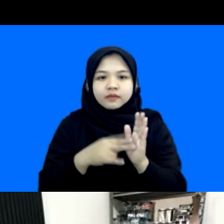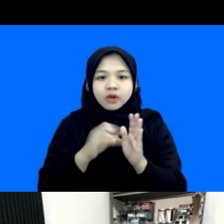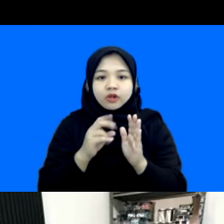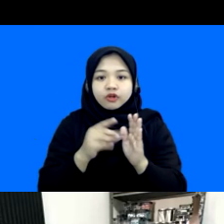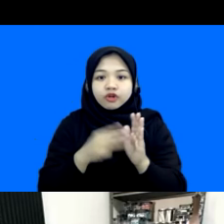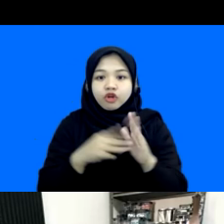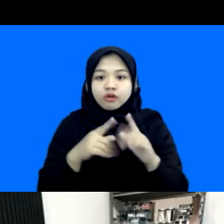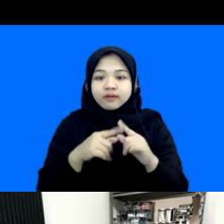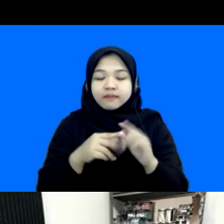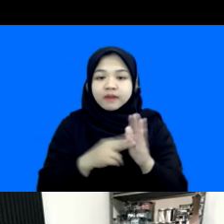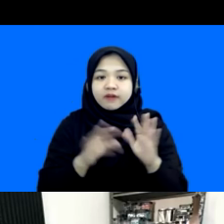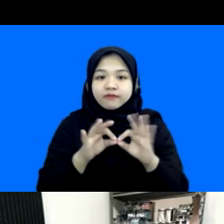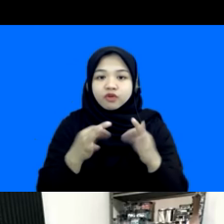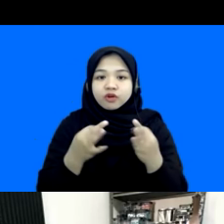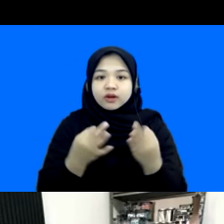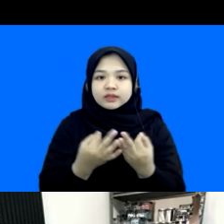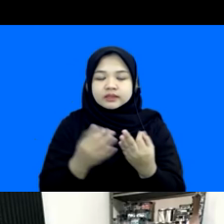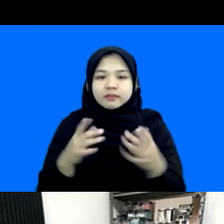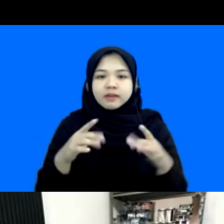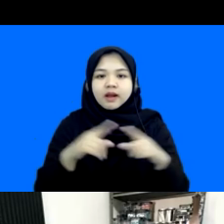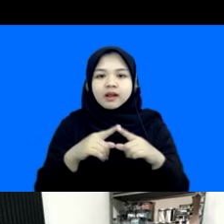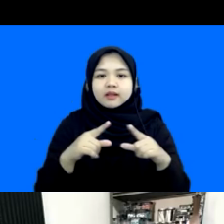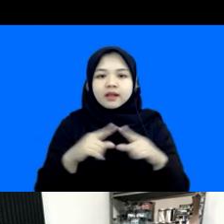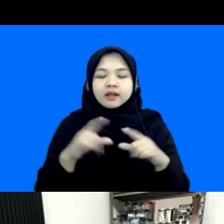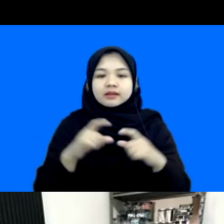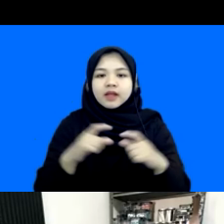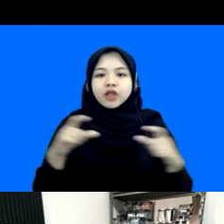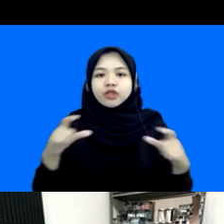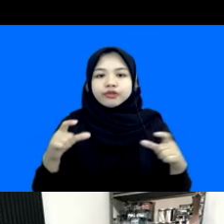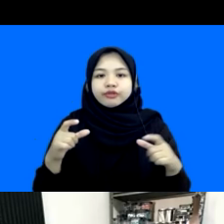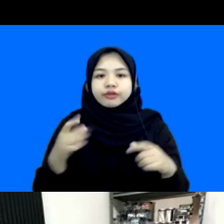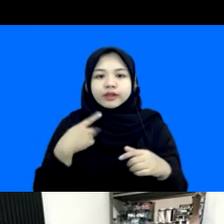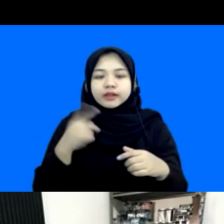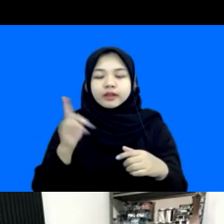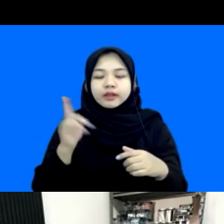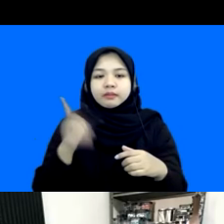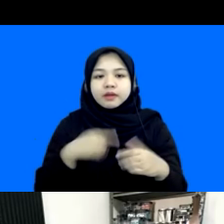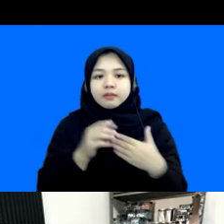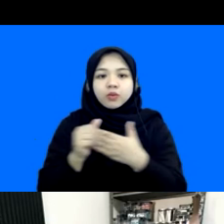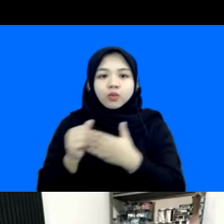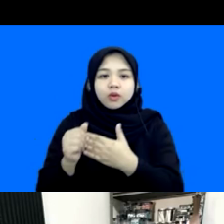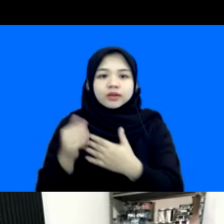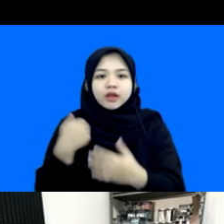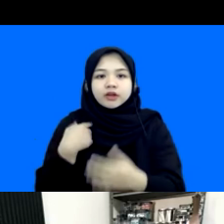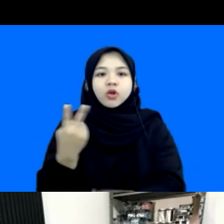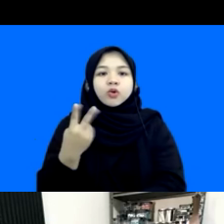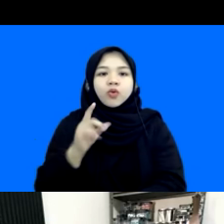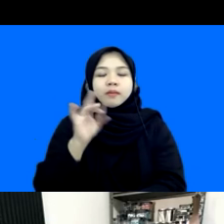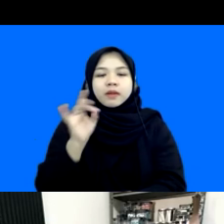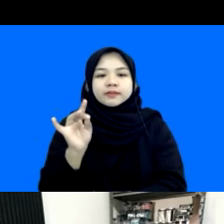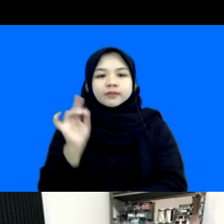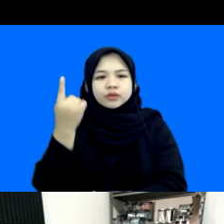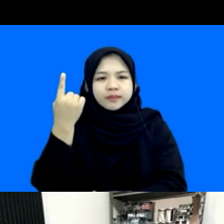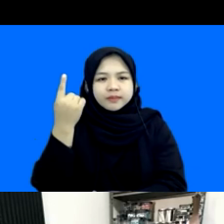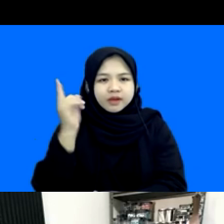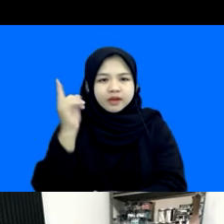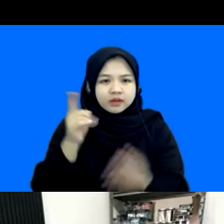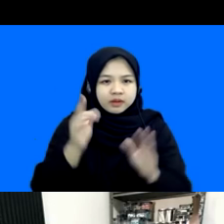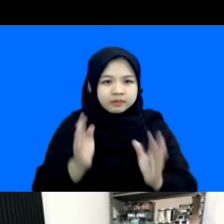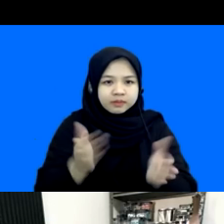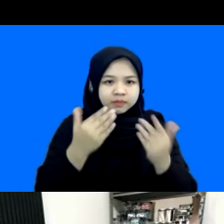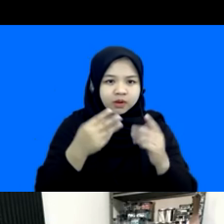cards. So in terms of the card set, we have two main types. The first one is what we call building block cards. These refer to most